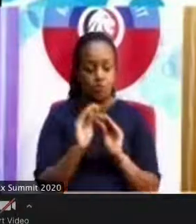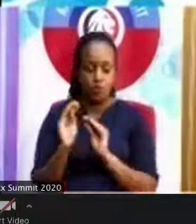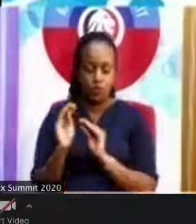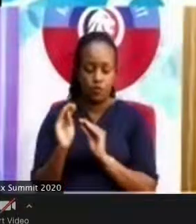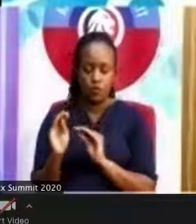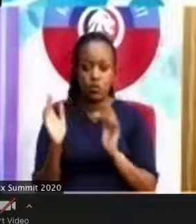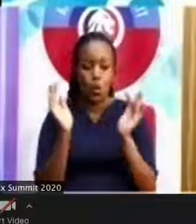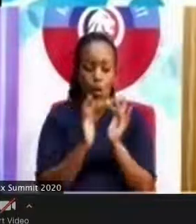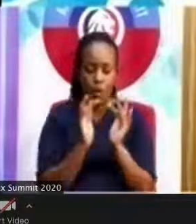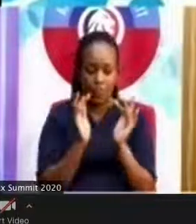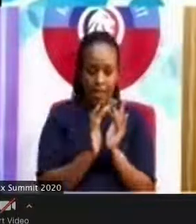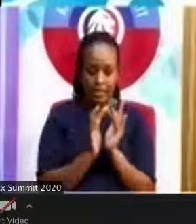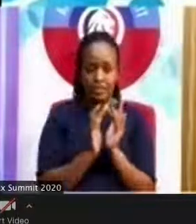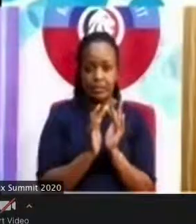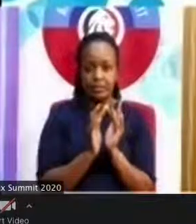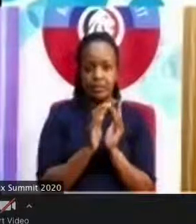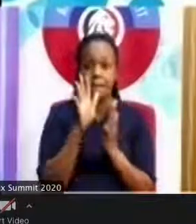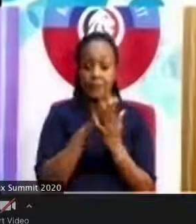platforms.